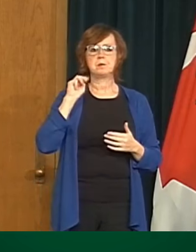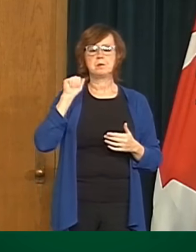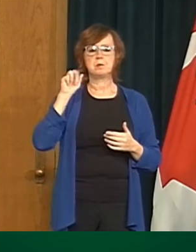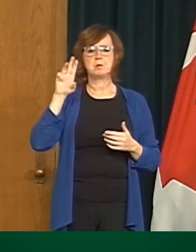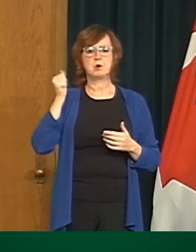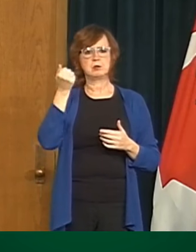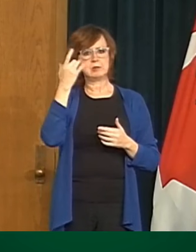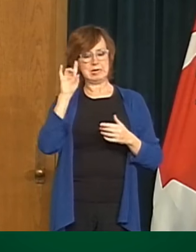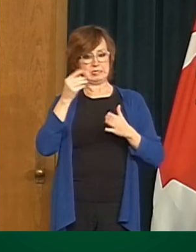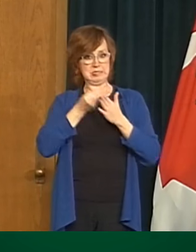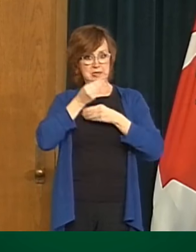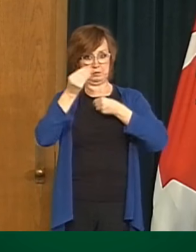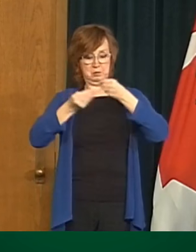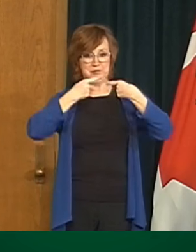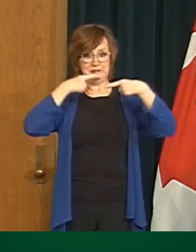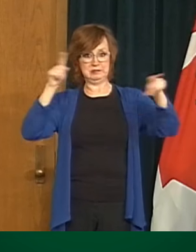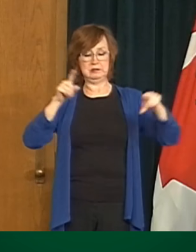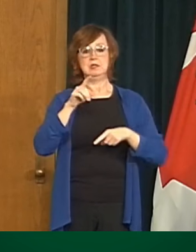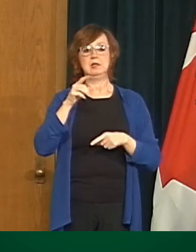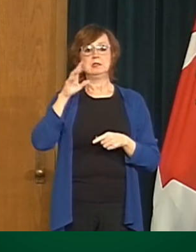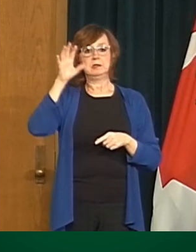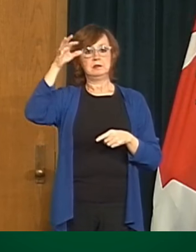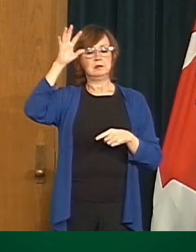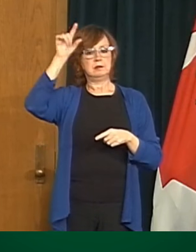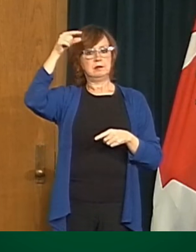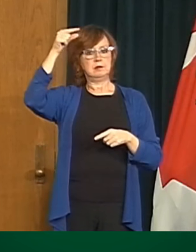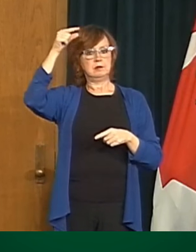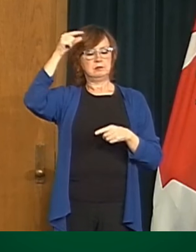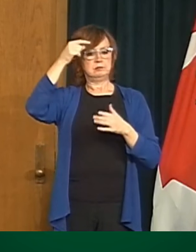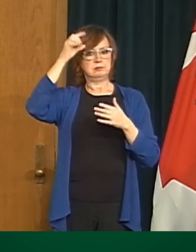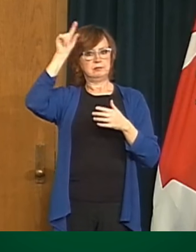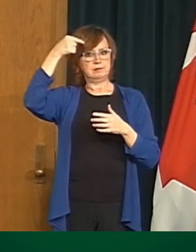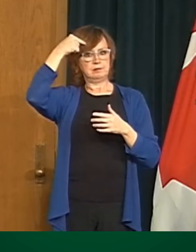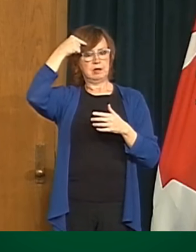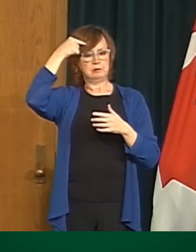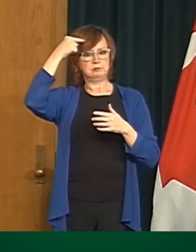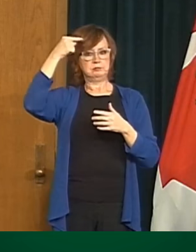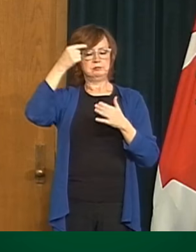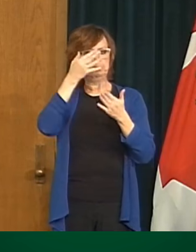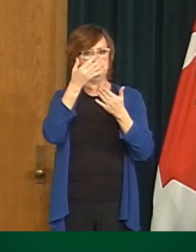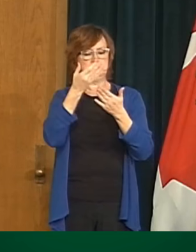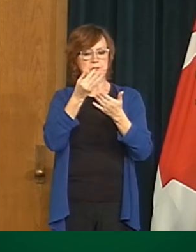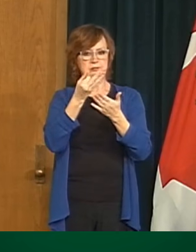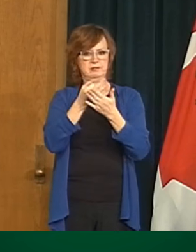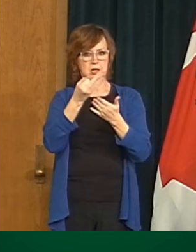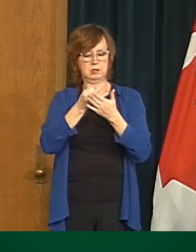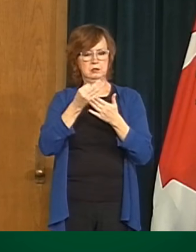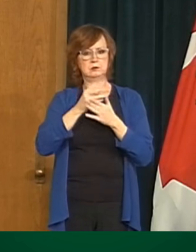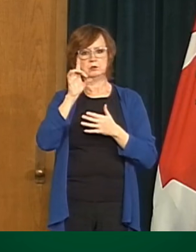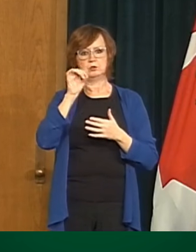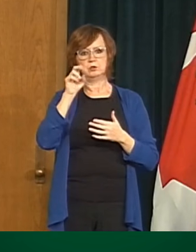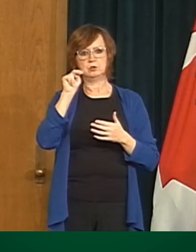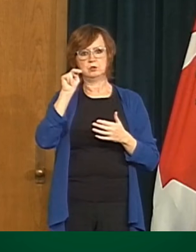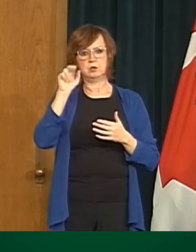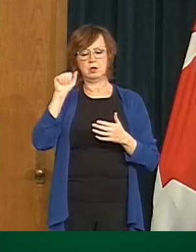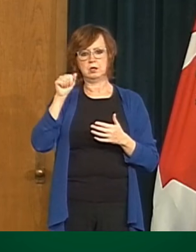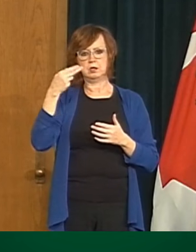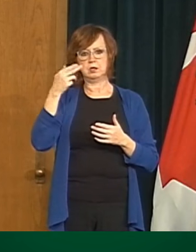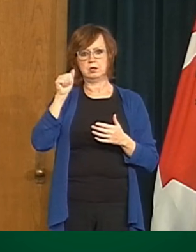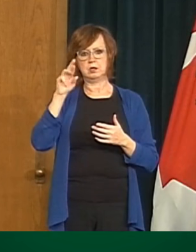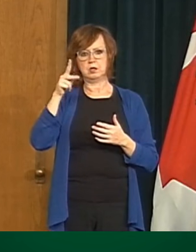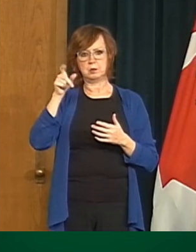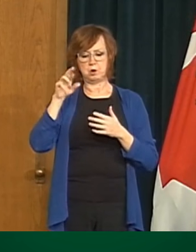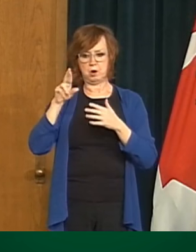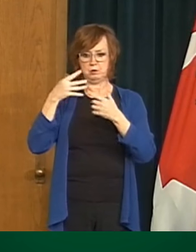Donna Harpower, included a number of very important infrastructure projects that included 10 major